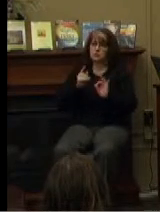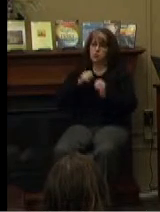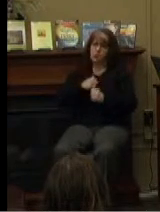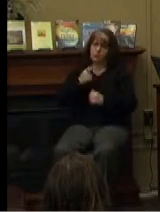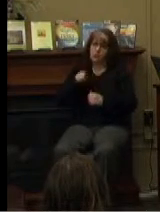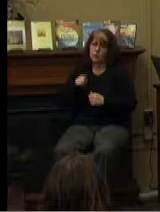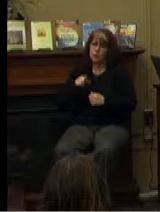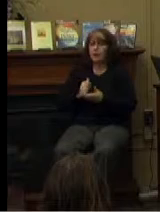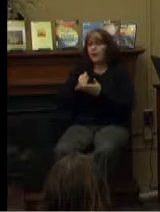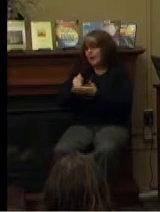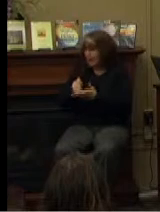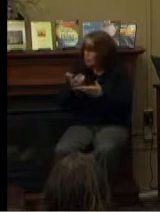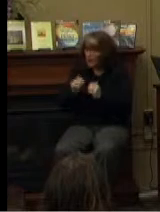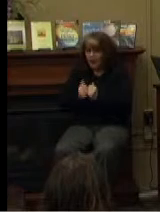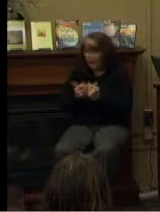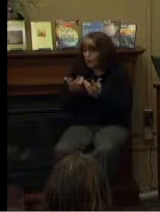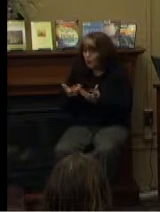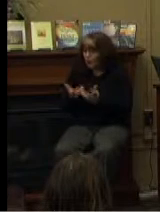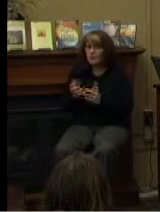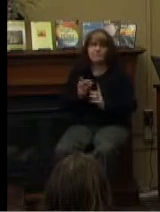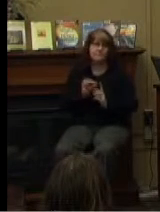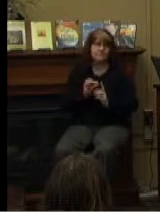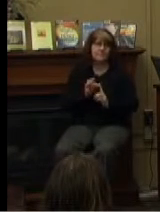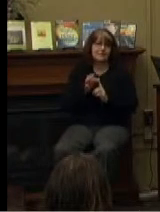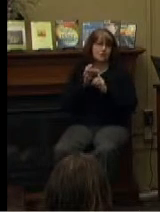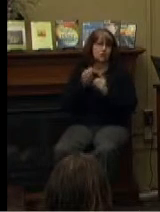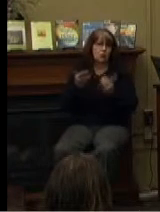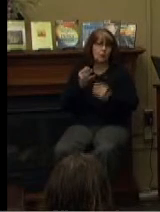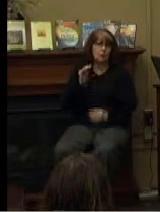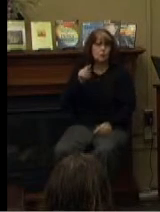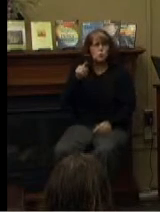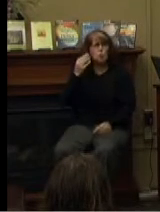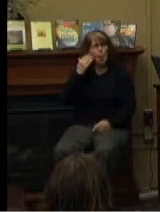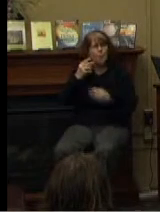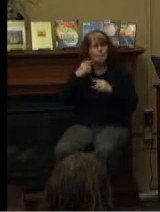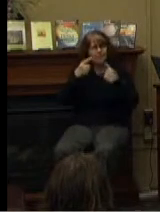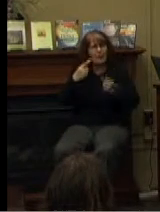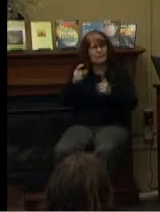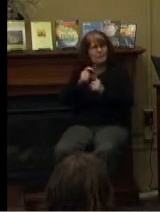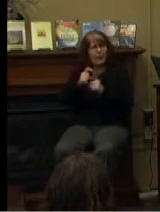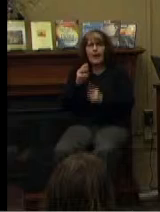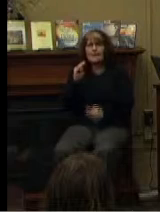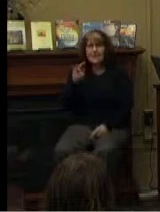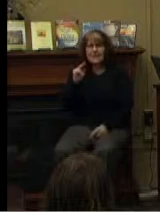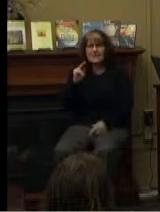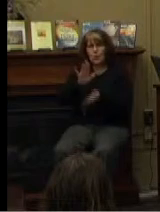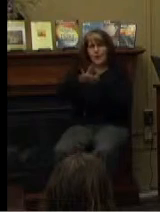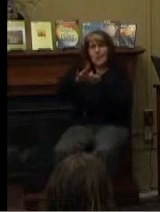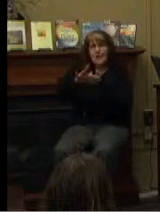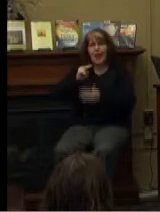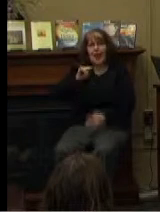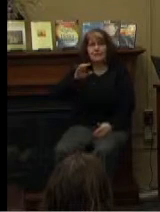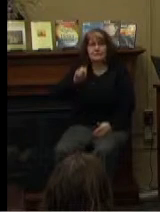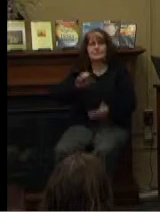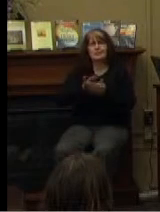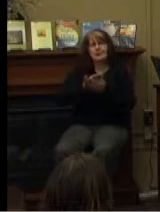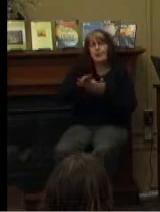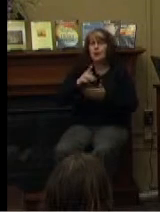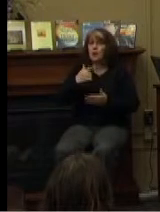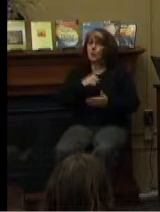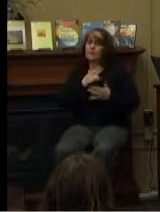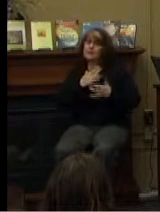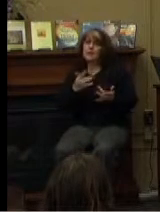you? And particularly in Minnesota, I don't know if you've heard about the Minnesota Knights, but that's our tendency. We want to be